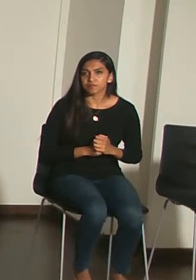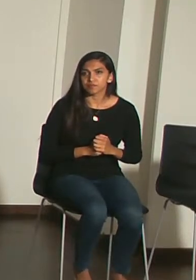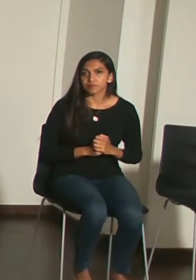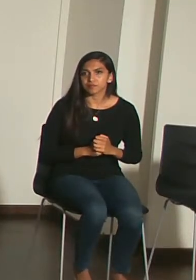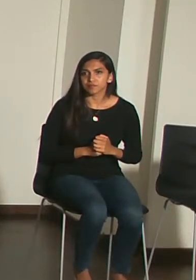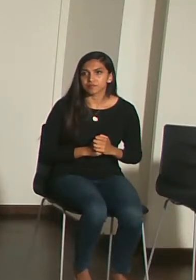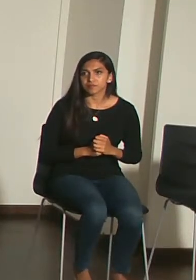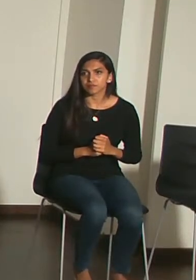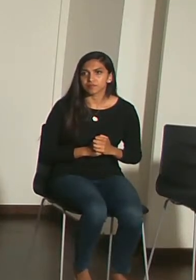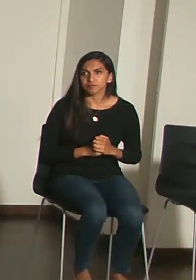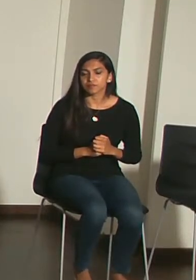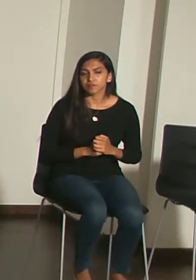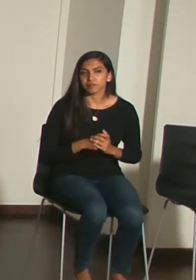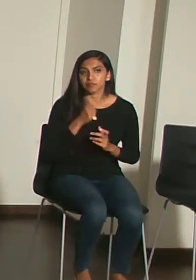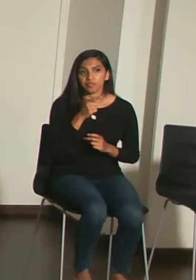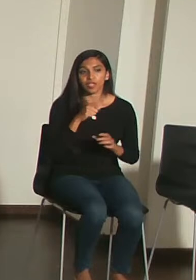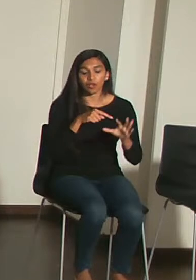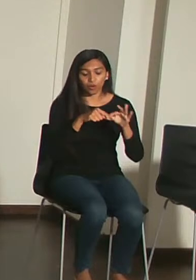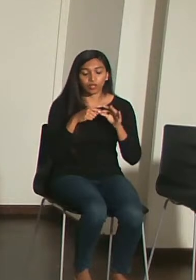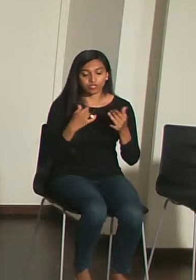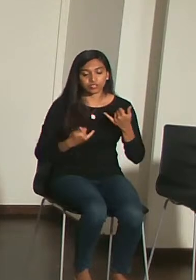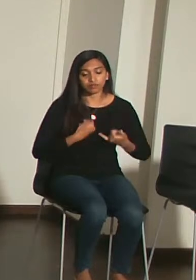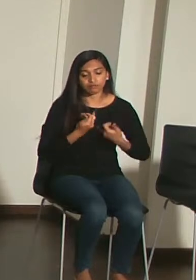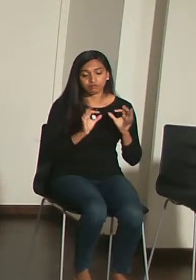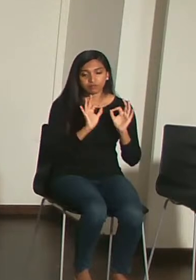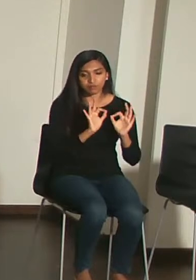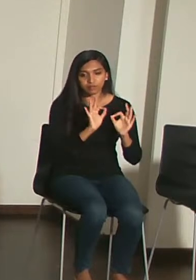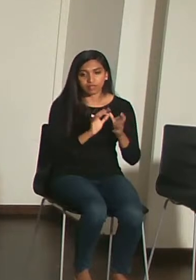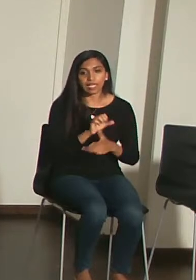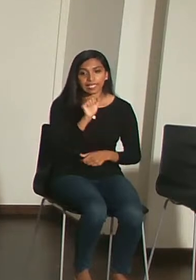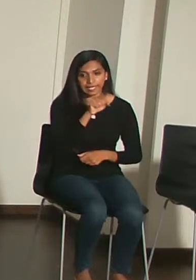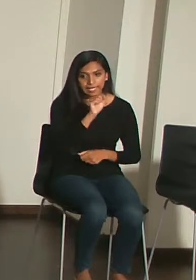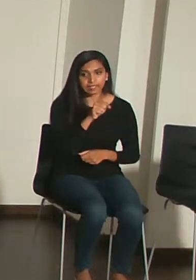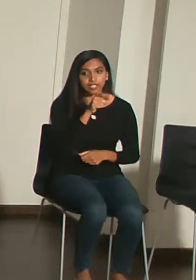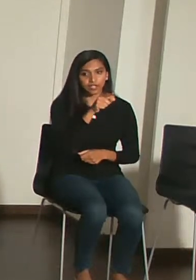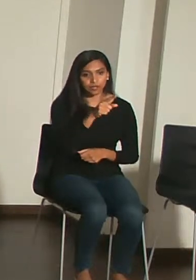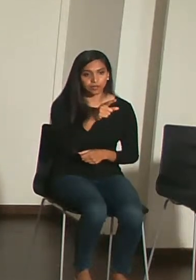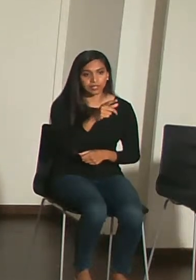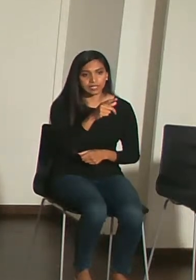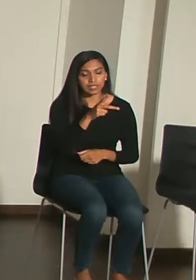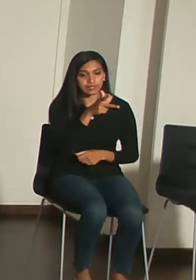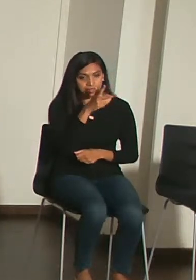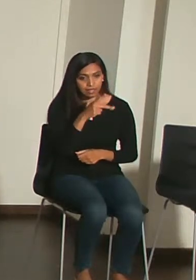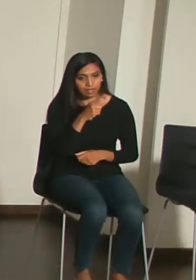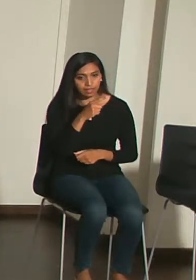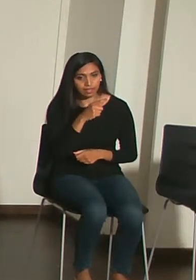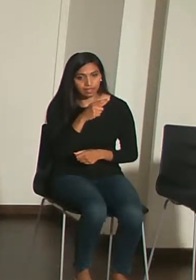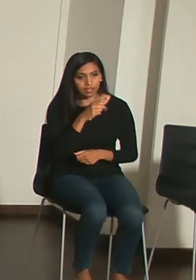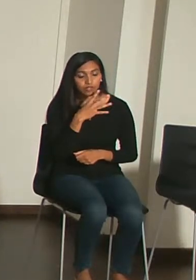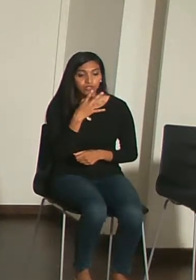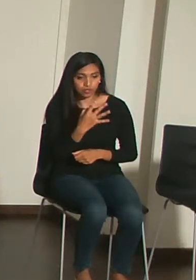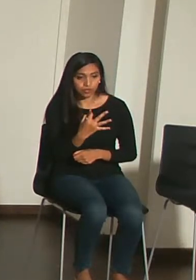That's a really interesting question. I do think that it's to have